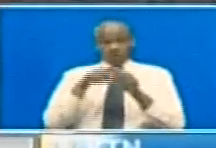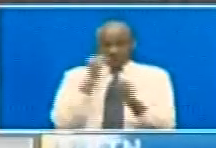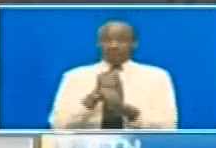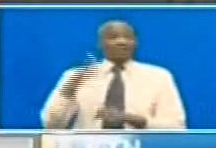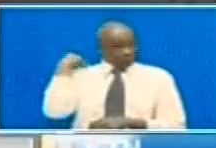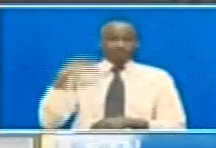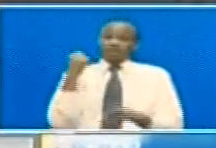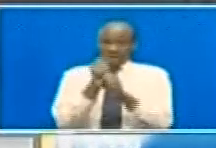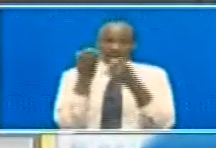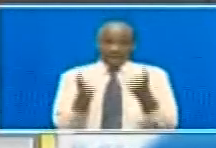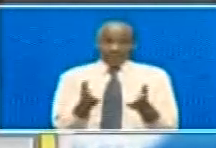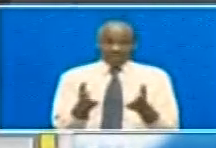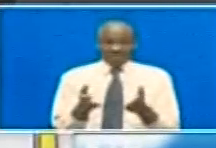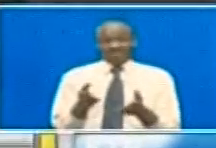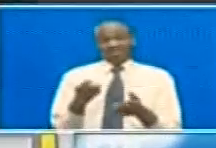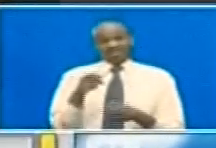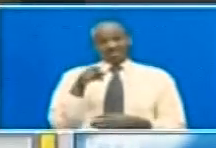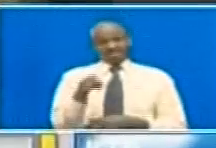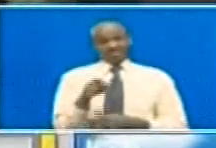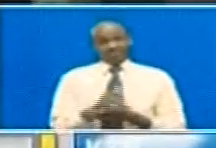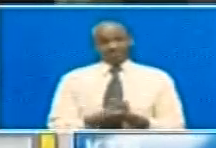to work here in something which